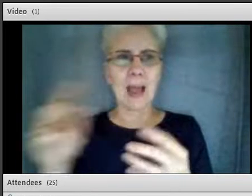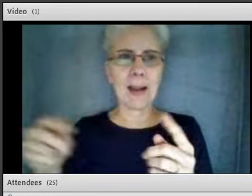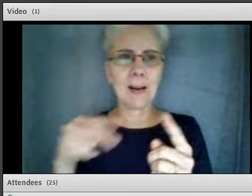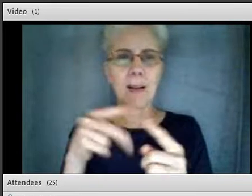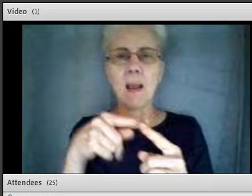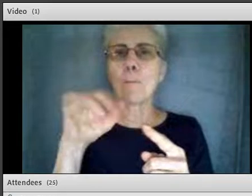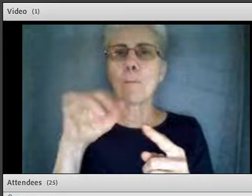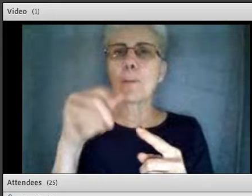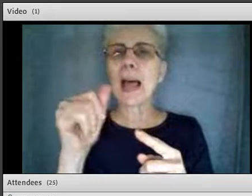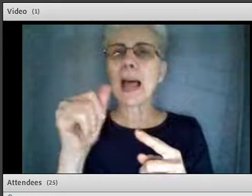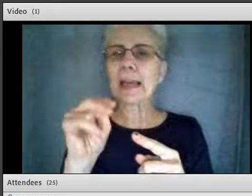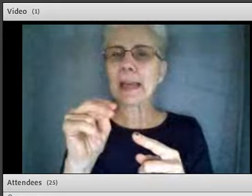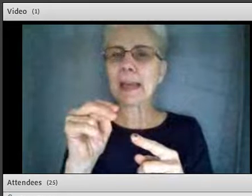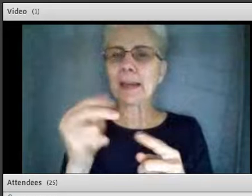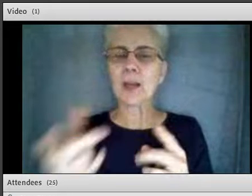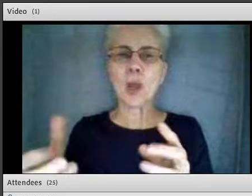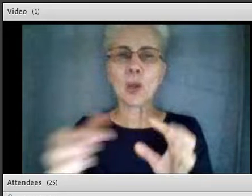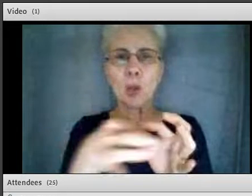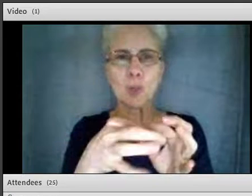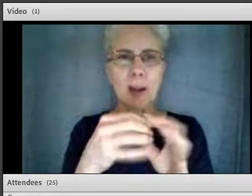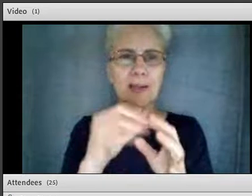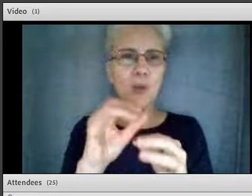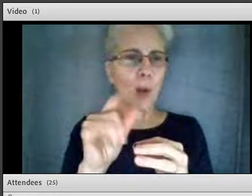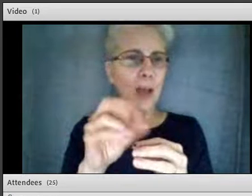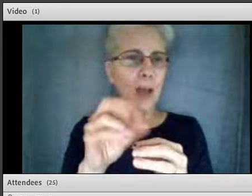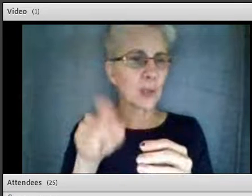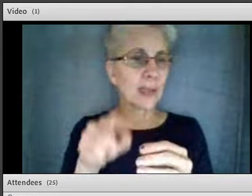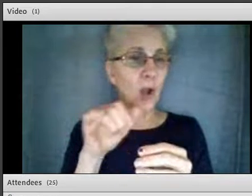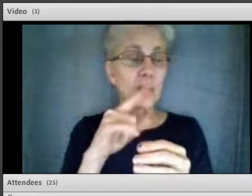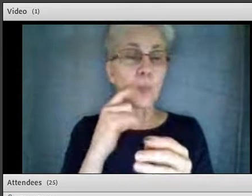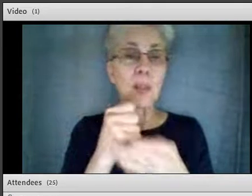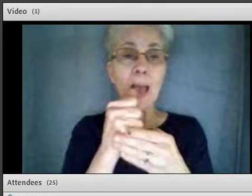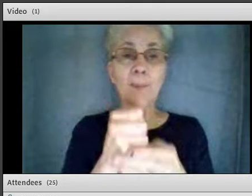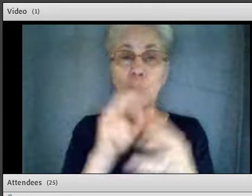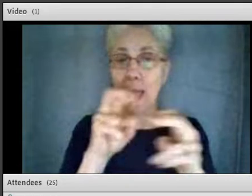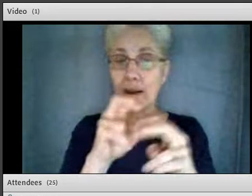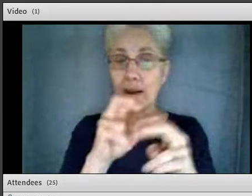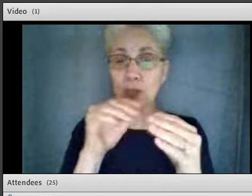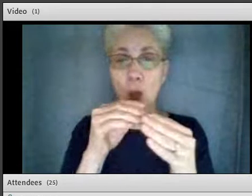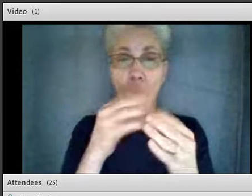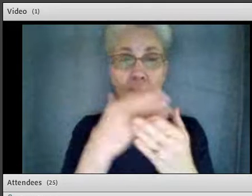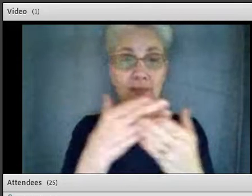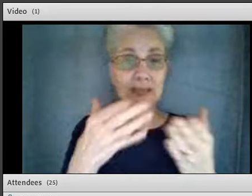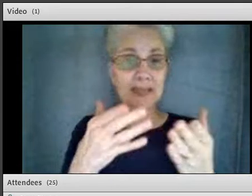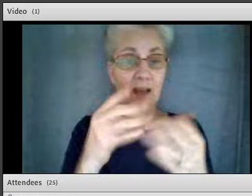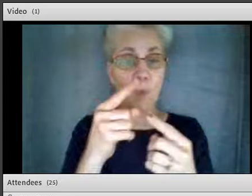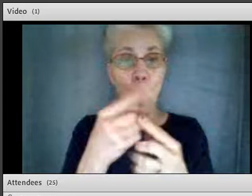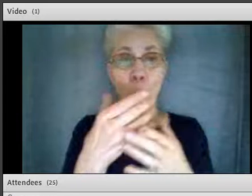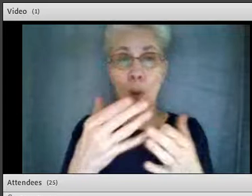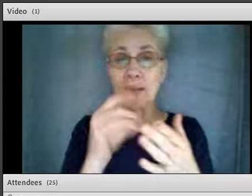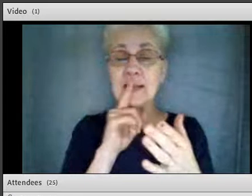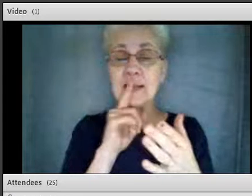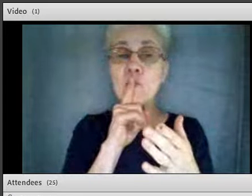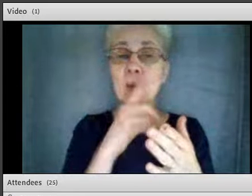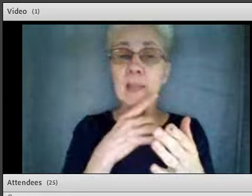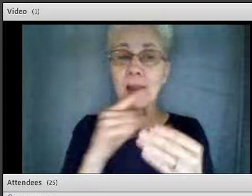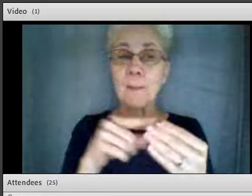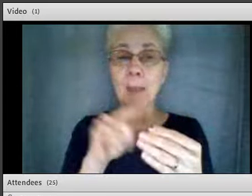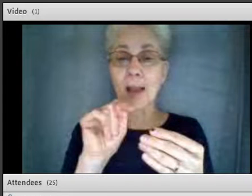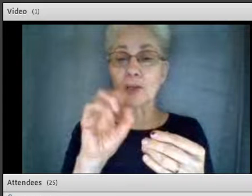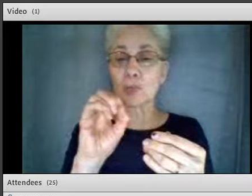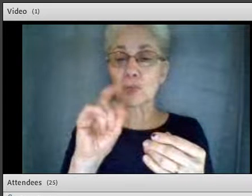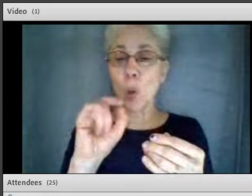browser. You click on it, and it will help you analyze all of this stuff. One of the things I really like about Totally is the contrast. This is a